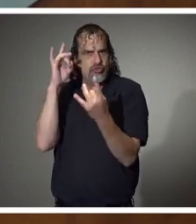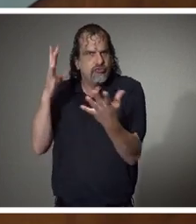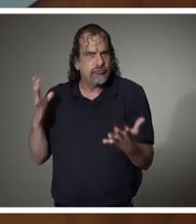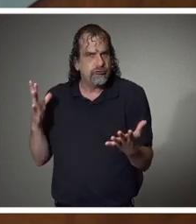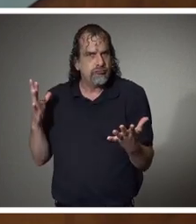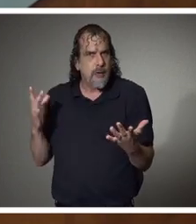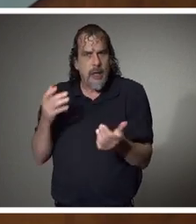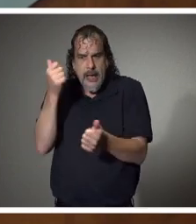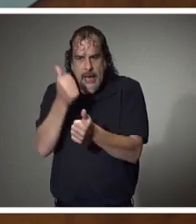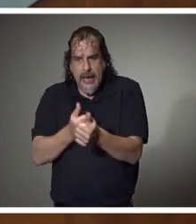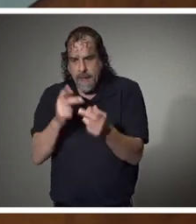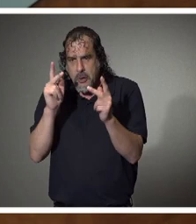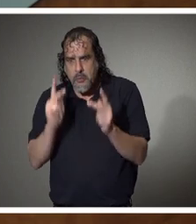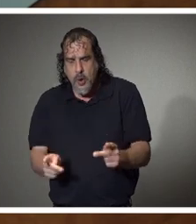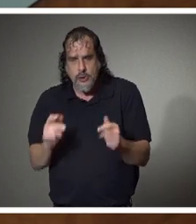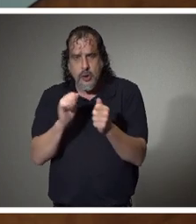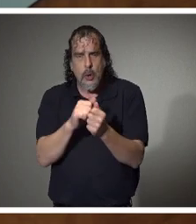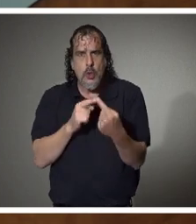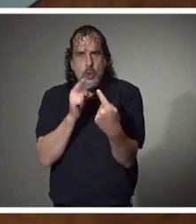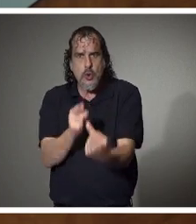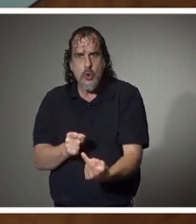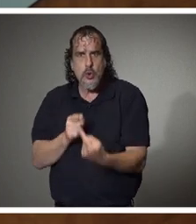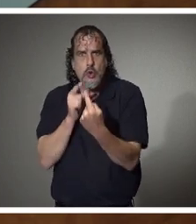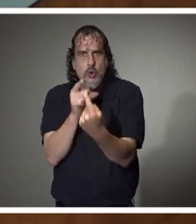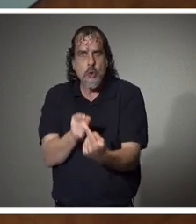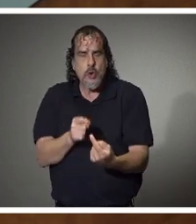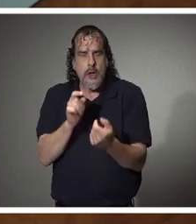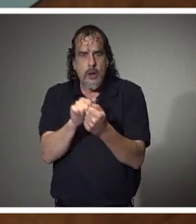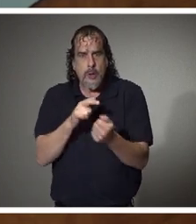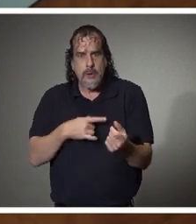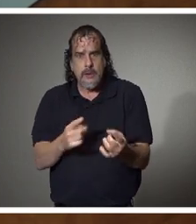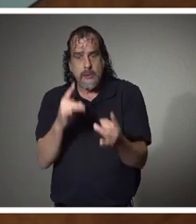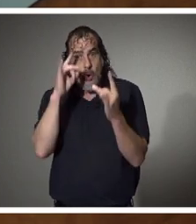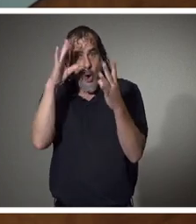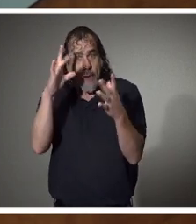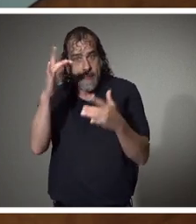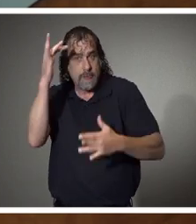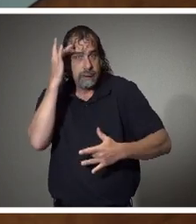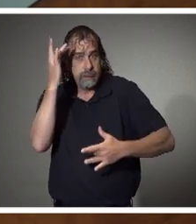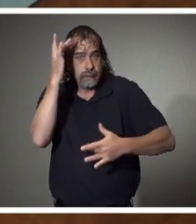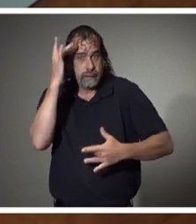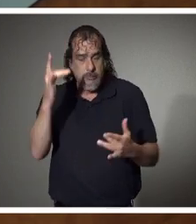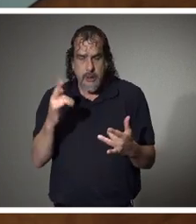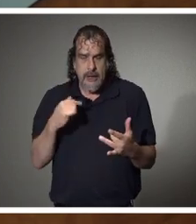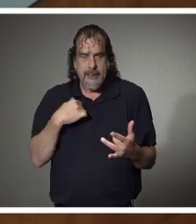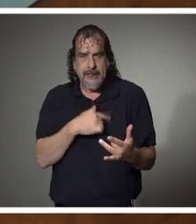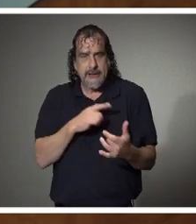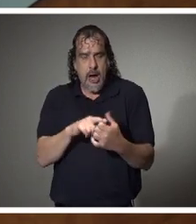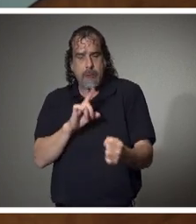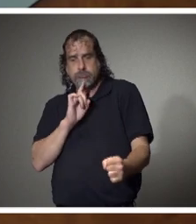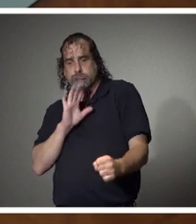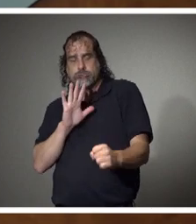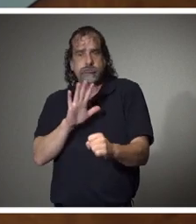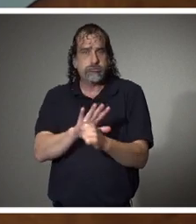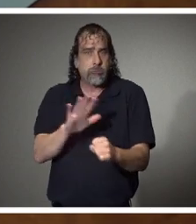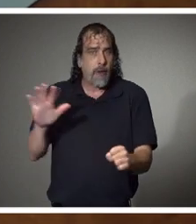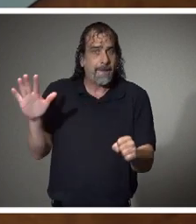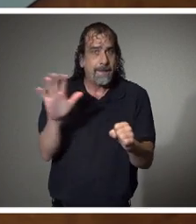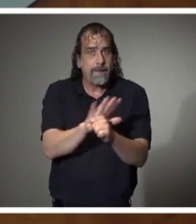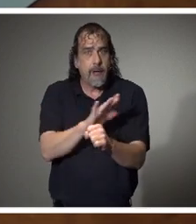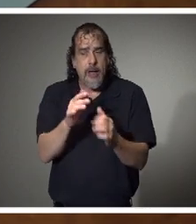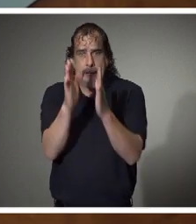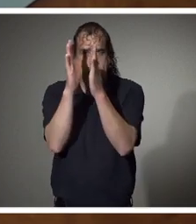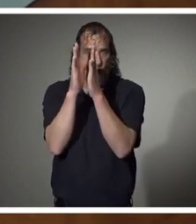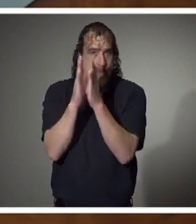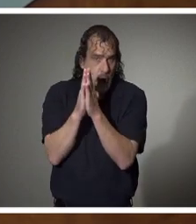Every Mississippian that is struggling to deal with this painful, cruel disease needs our utmost commitment and steadfast